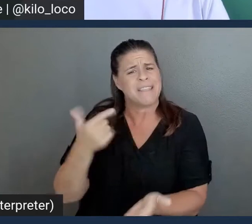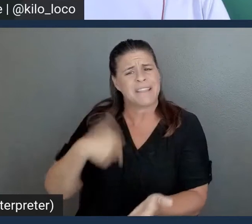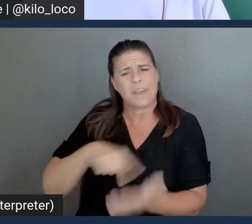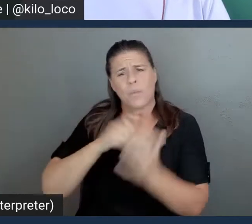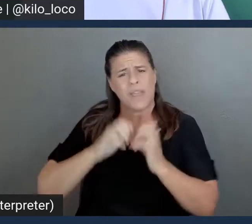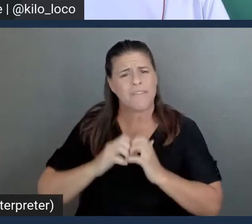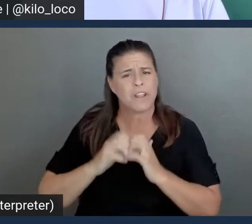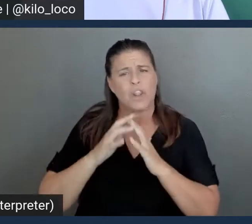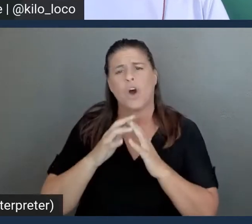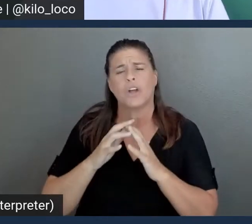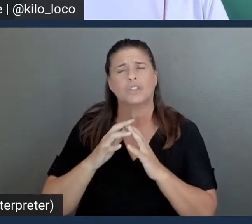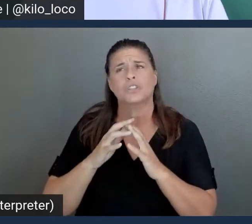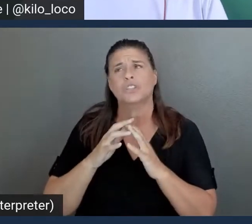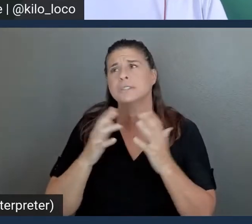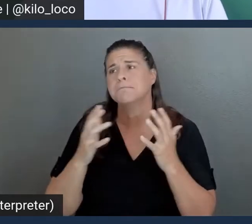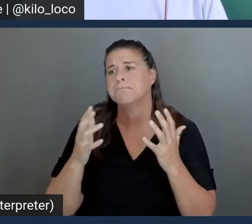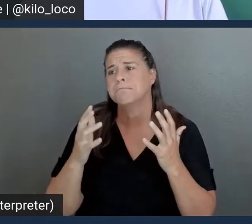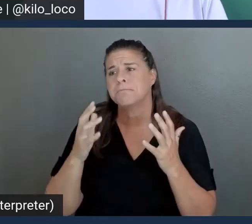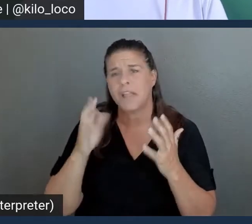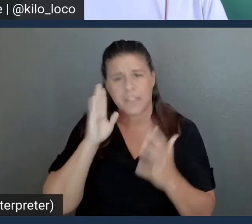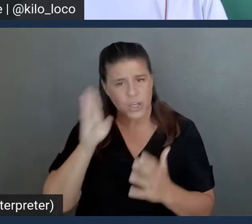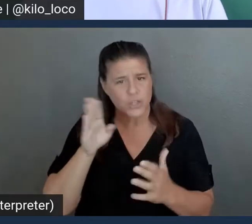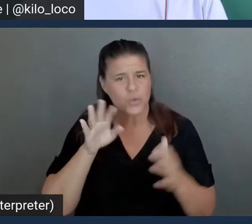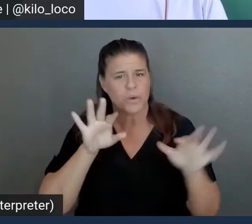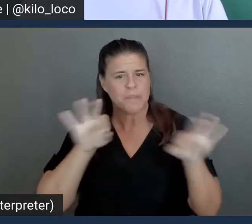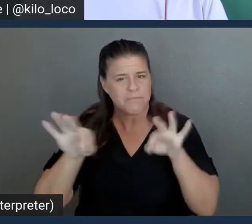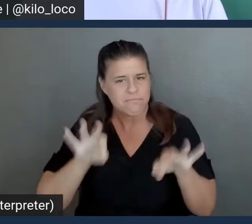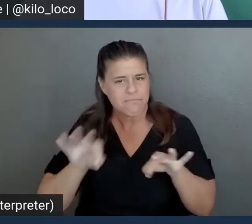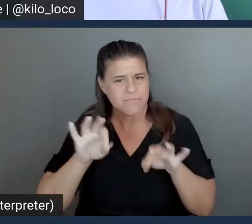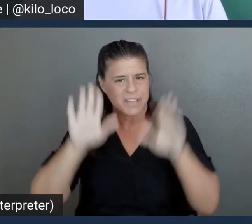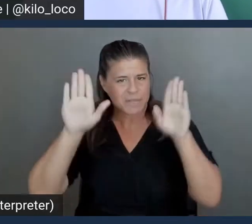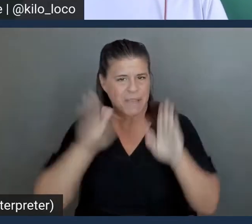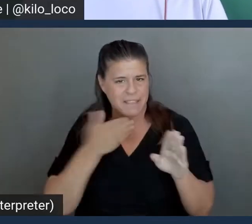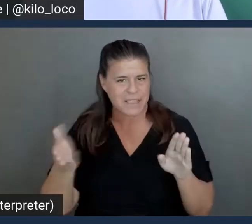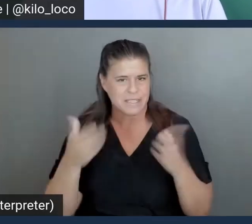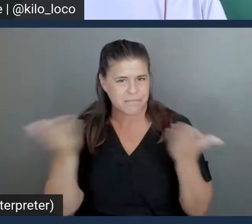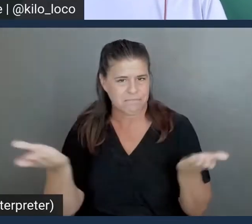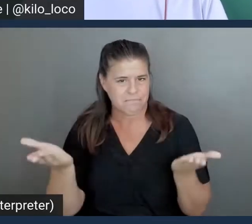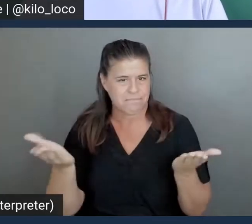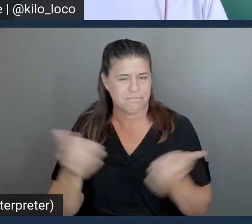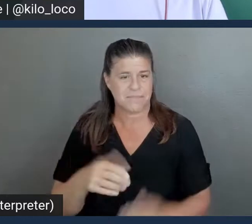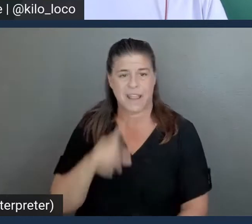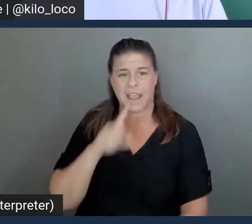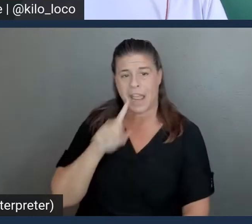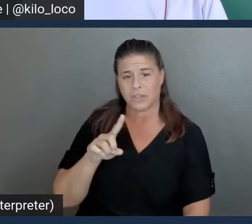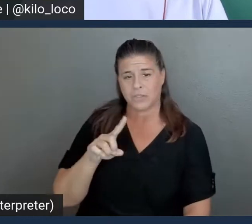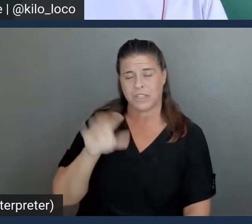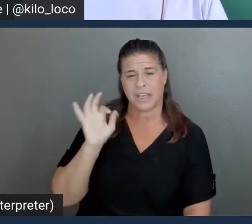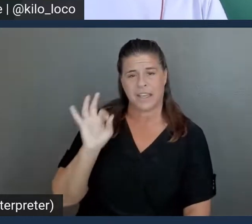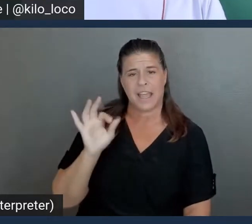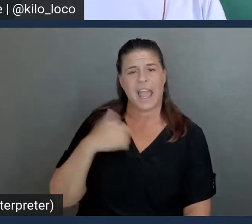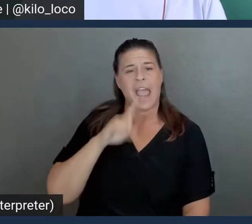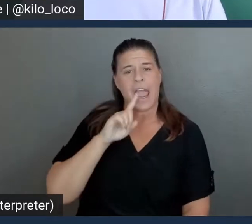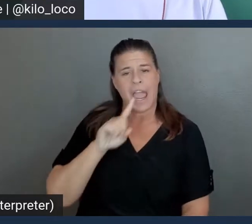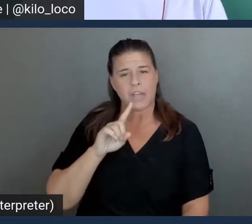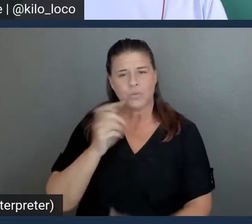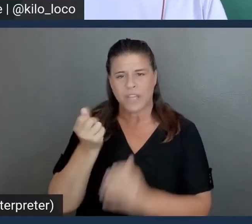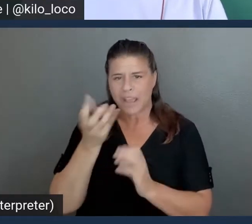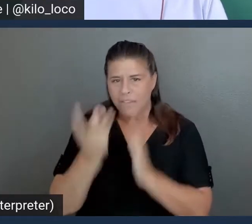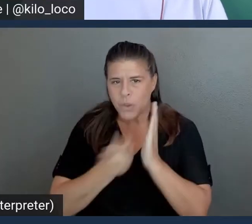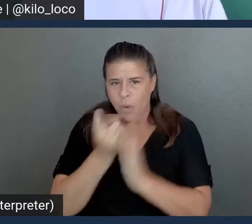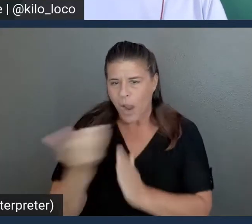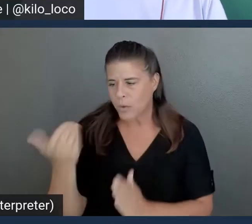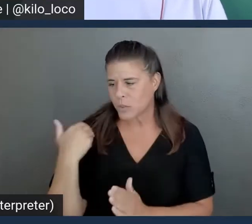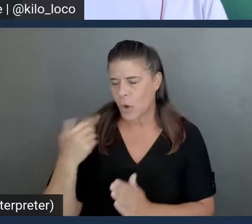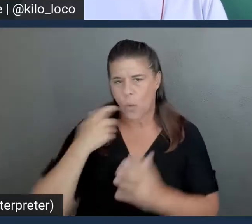launched that you're going to be telling us all the amazing things about? Absolutely. So actually, hours ago, we launched